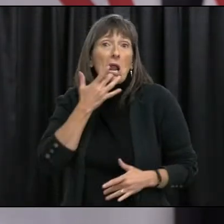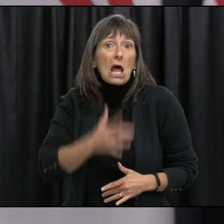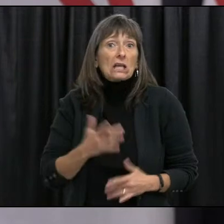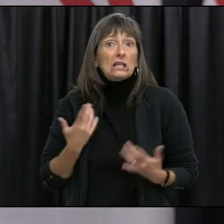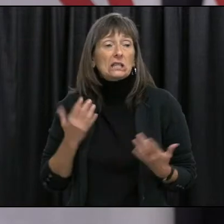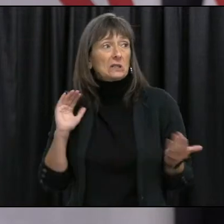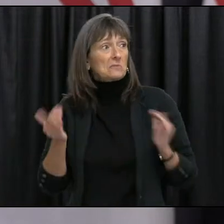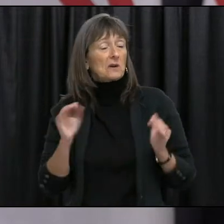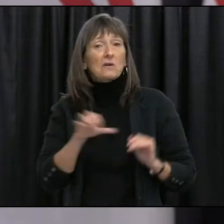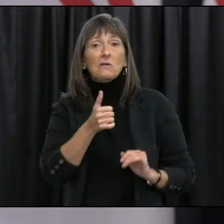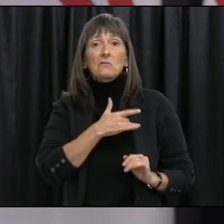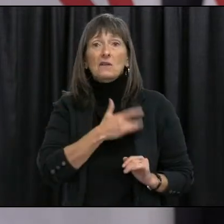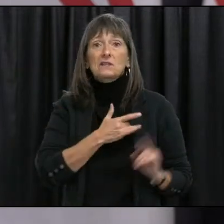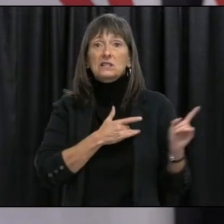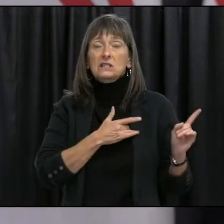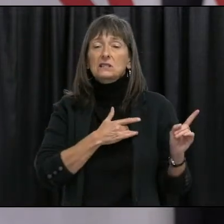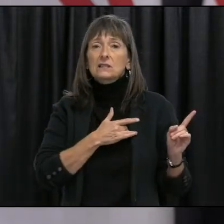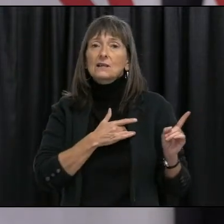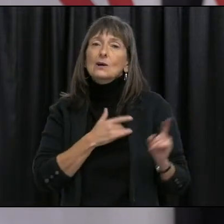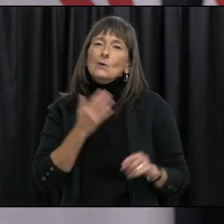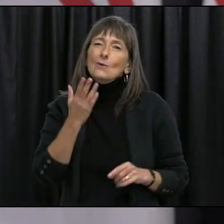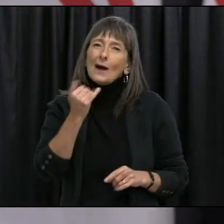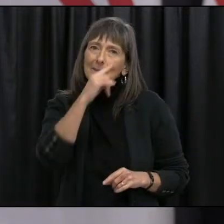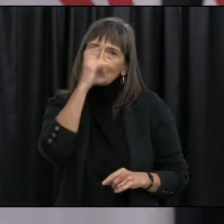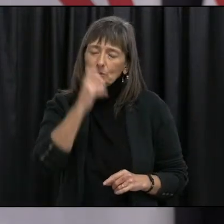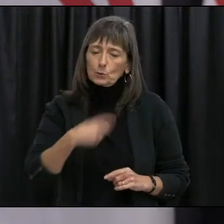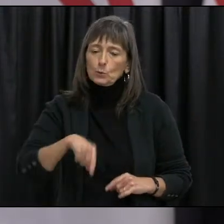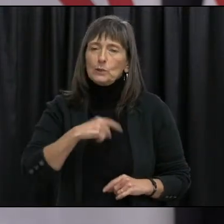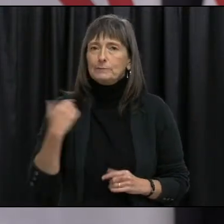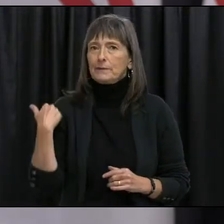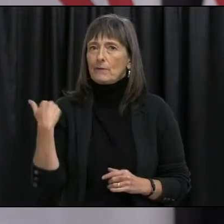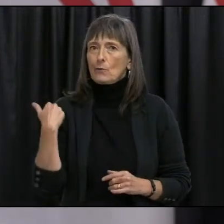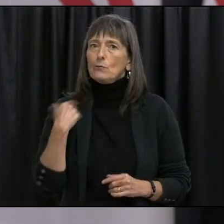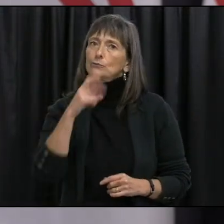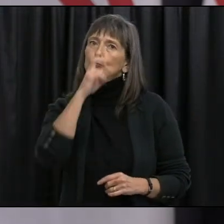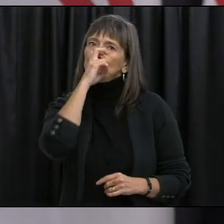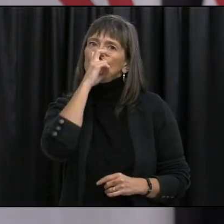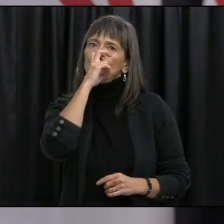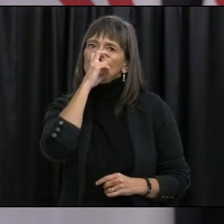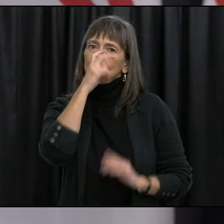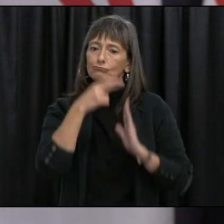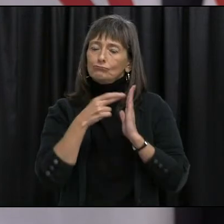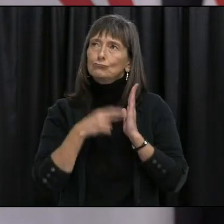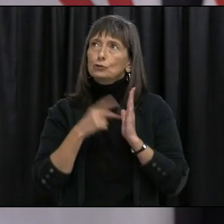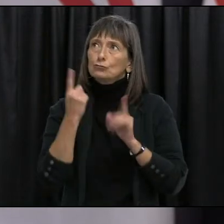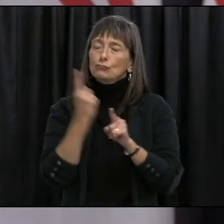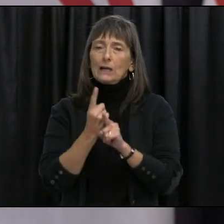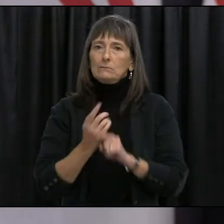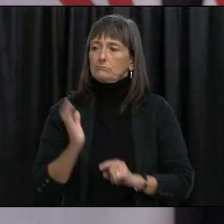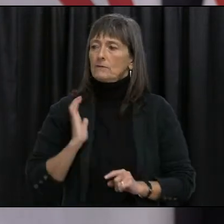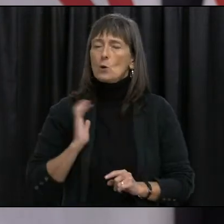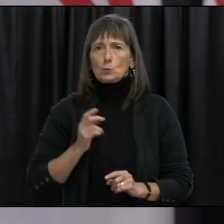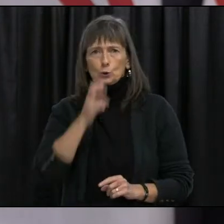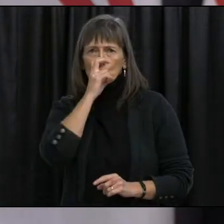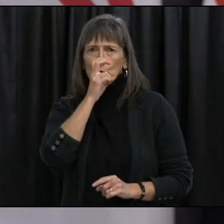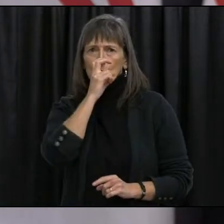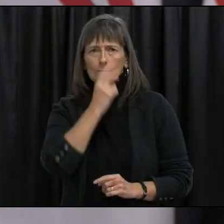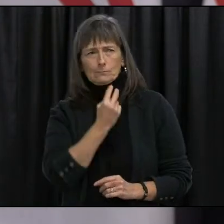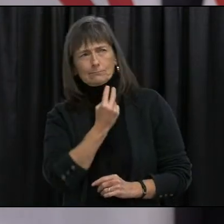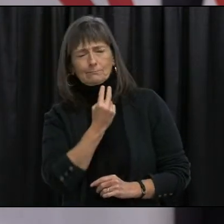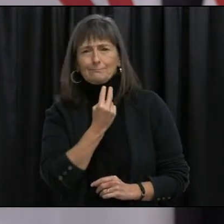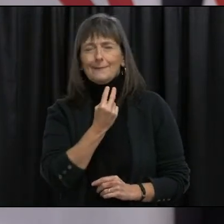by comparison, but we do so because of the strictness of those measures that you referenced, and the fact we